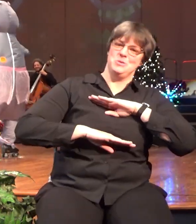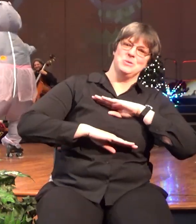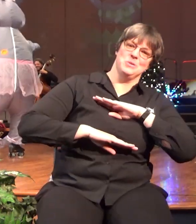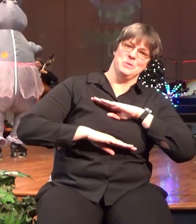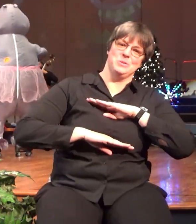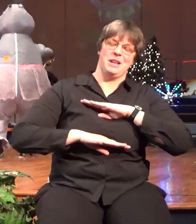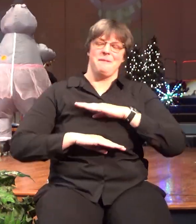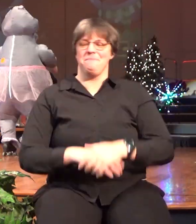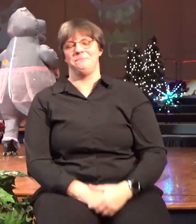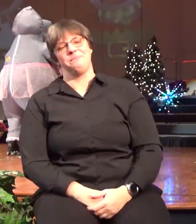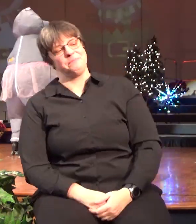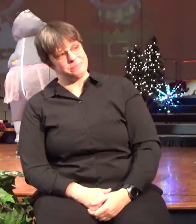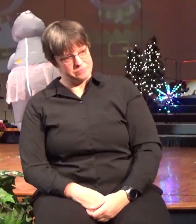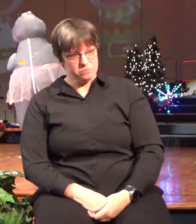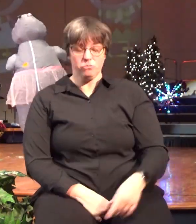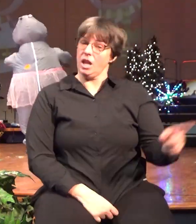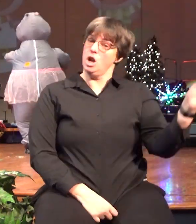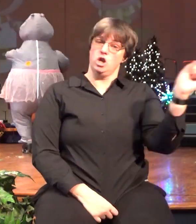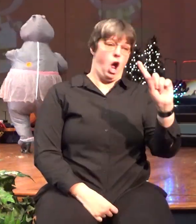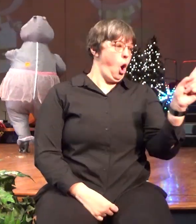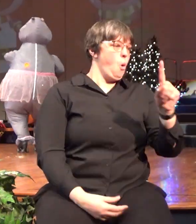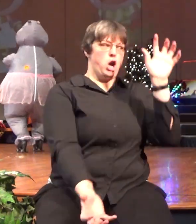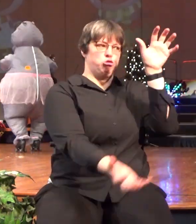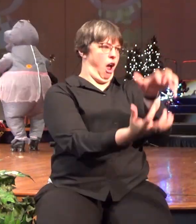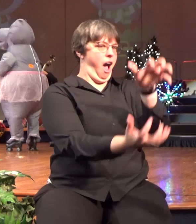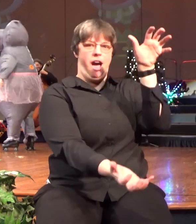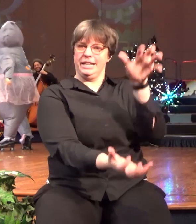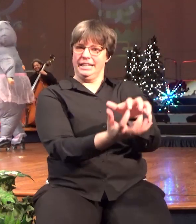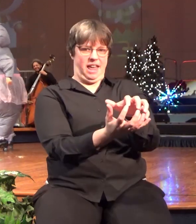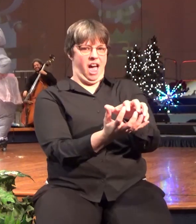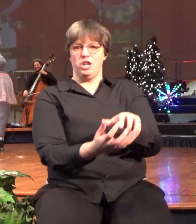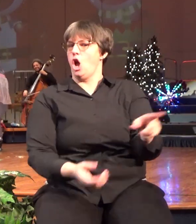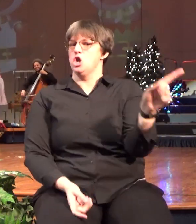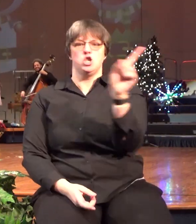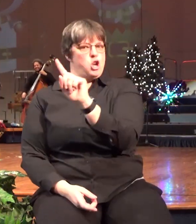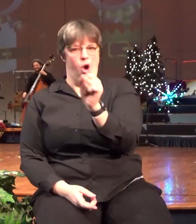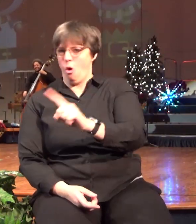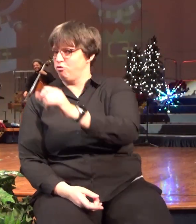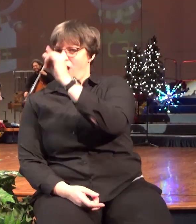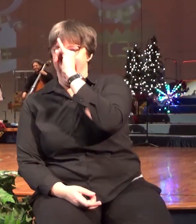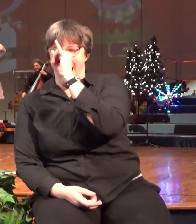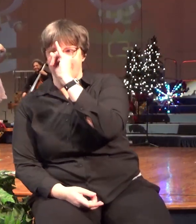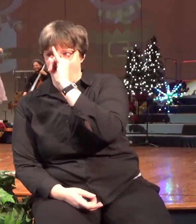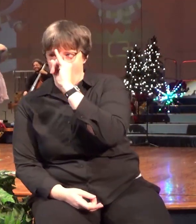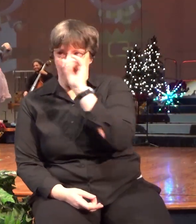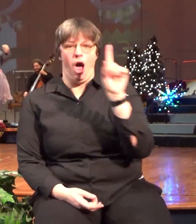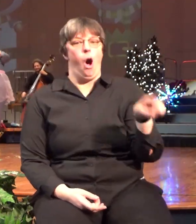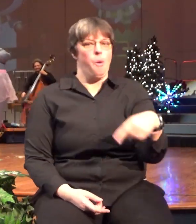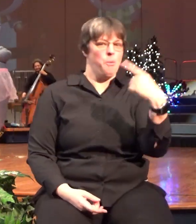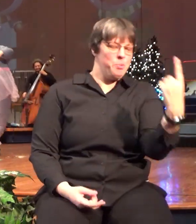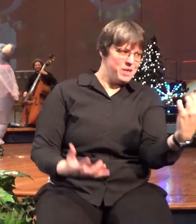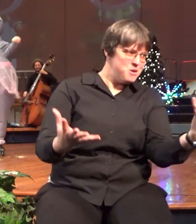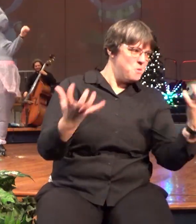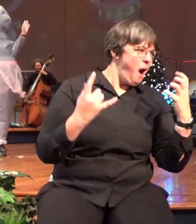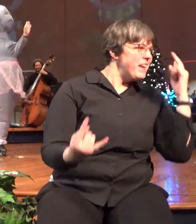do. No crocodiles, no rhinoceroses. I only